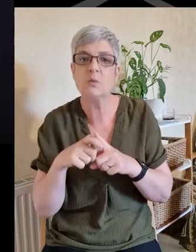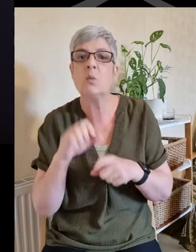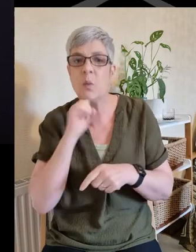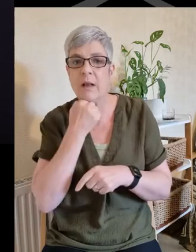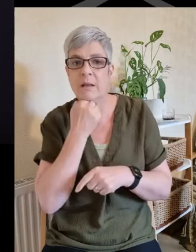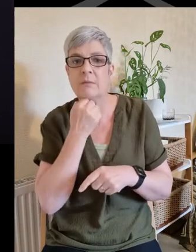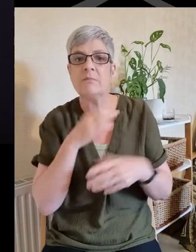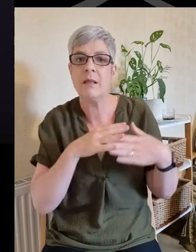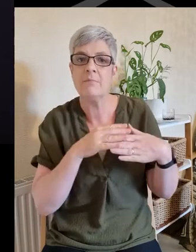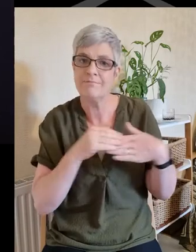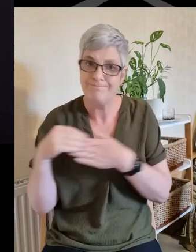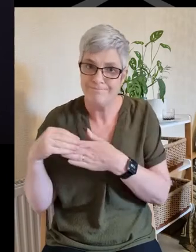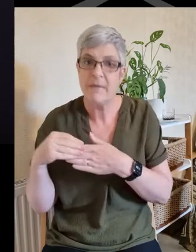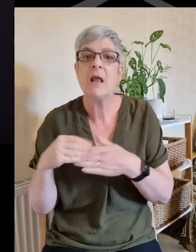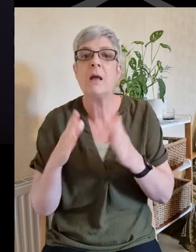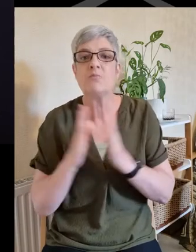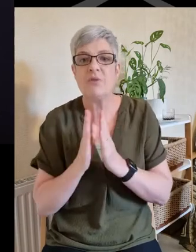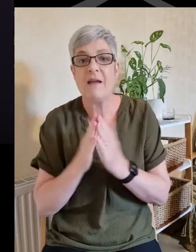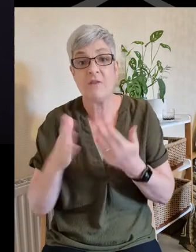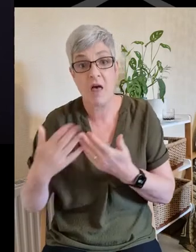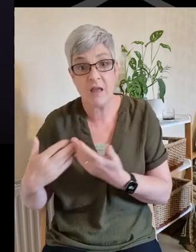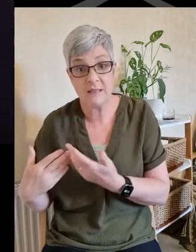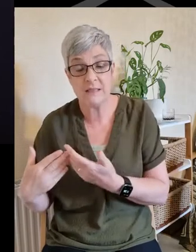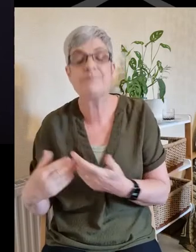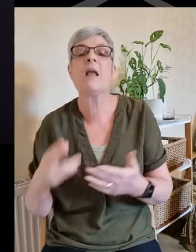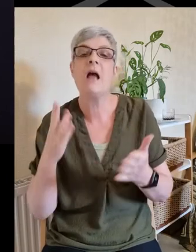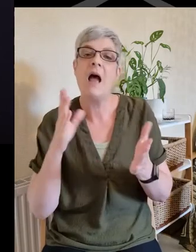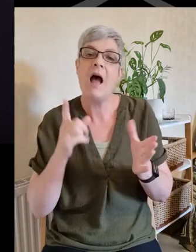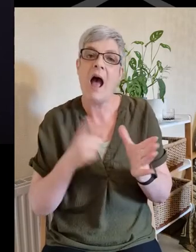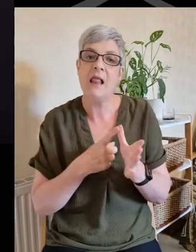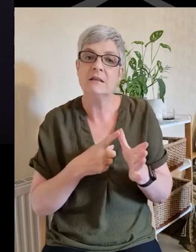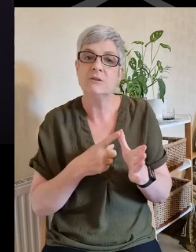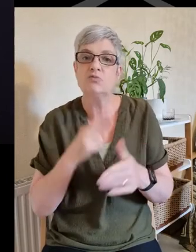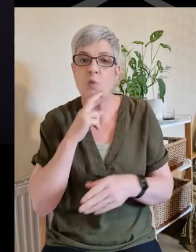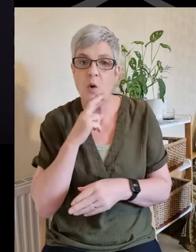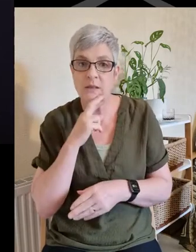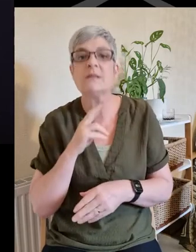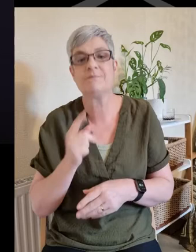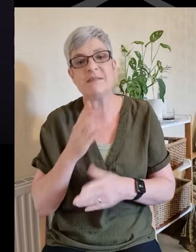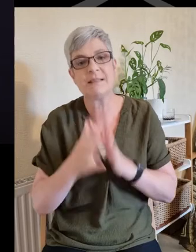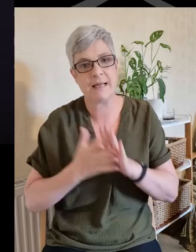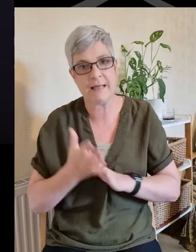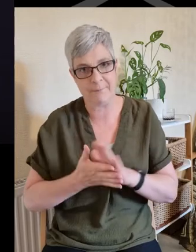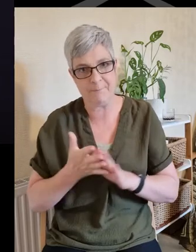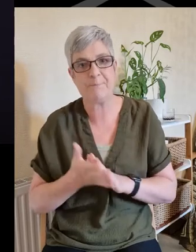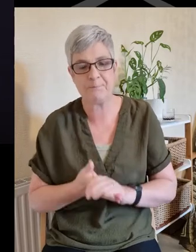in our prayers for others. And Alison Ross is doing the signing.